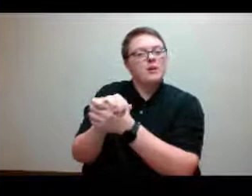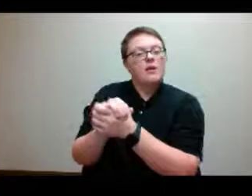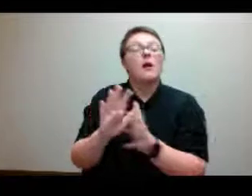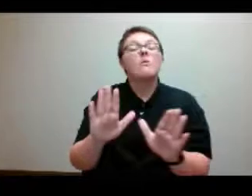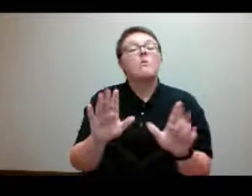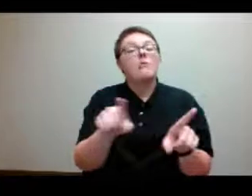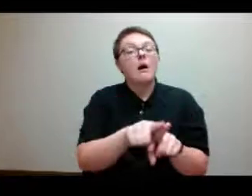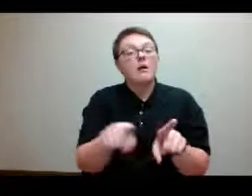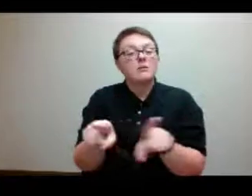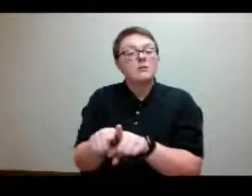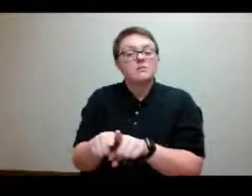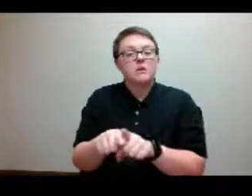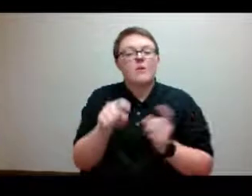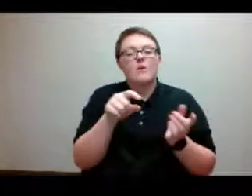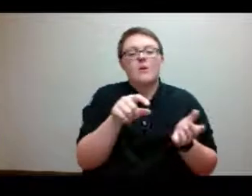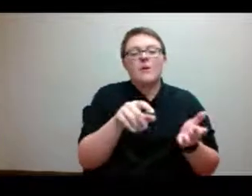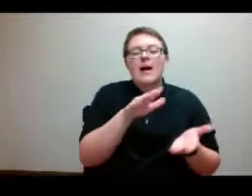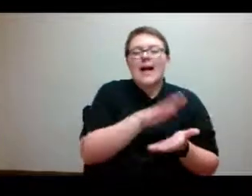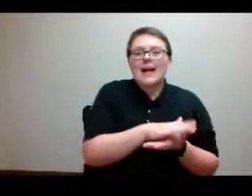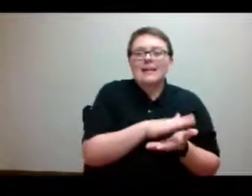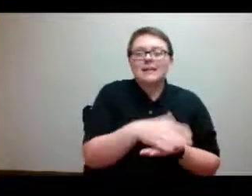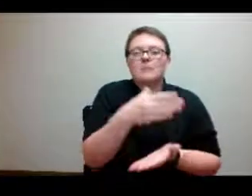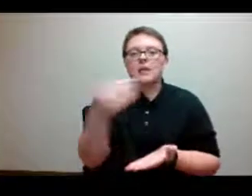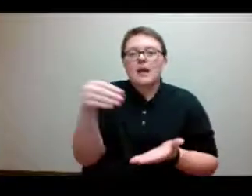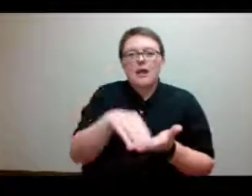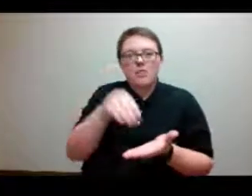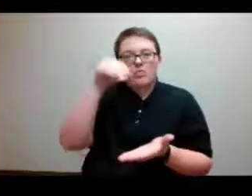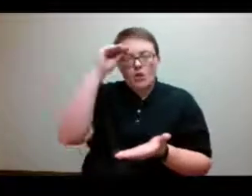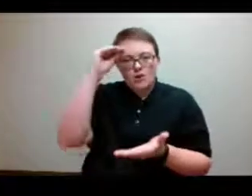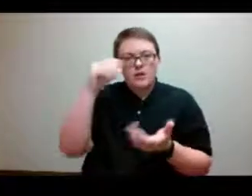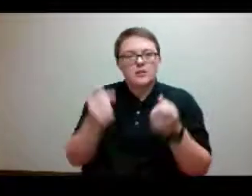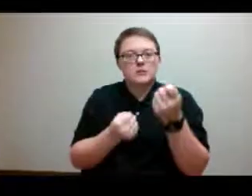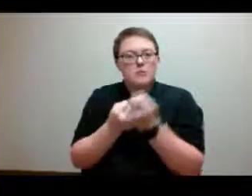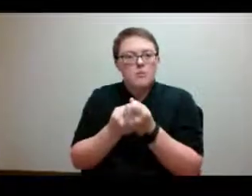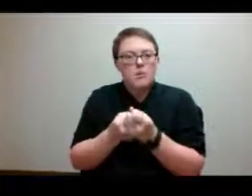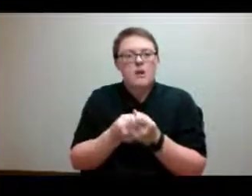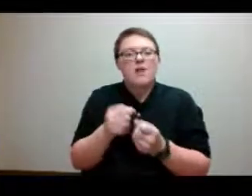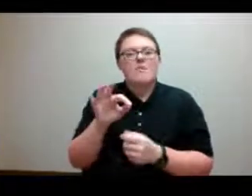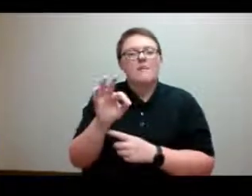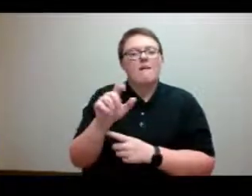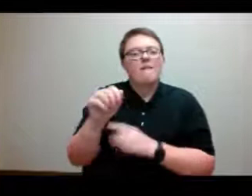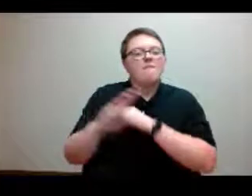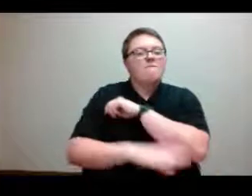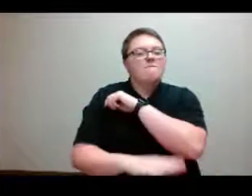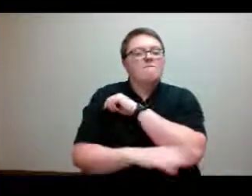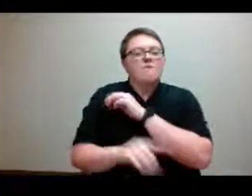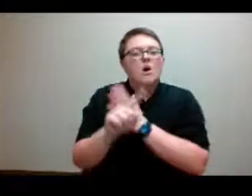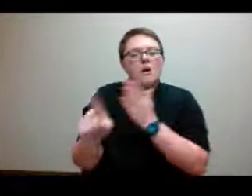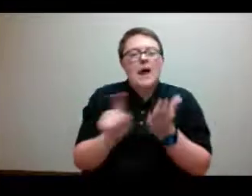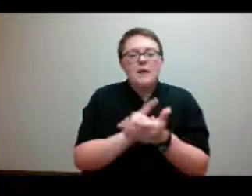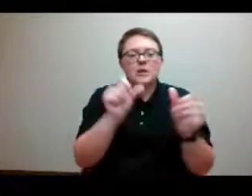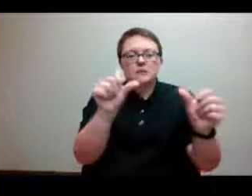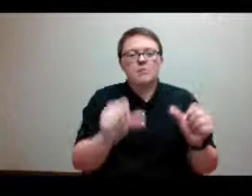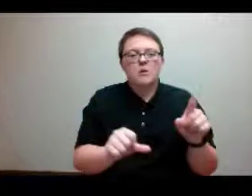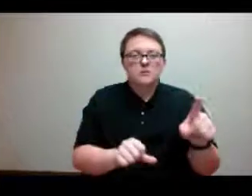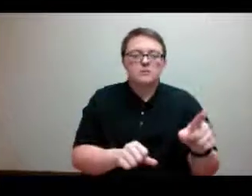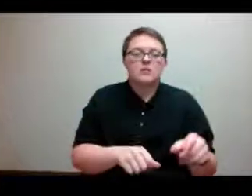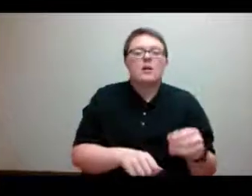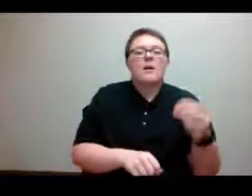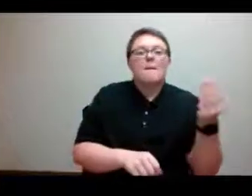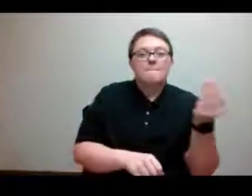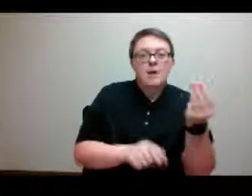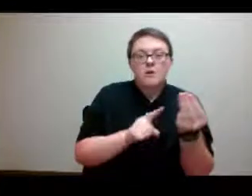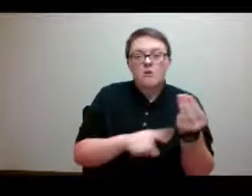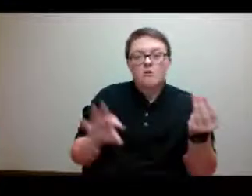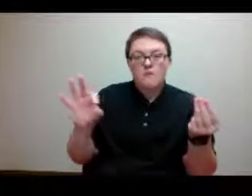way, academic and learning support fall hours are posted on your screen, 8 a.m. to 8 p.m. Monday through Friday, and